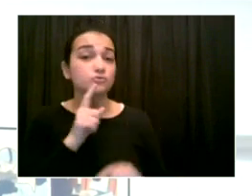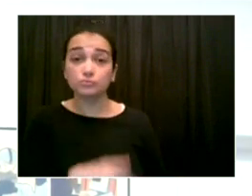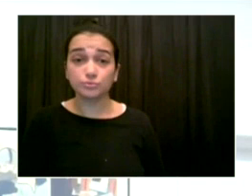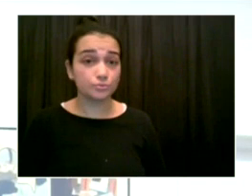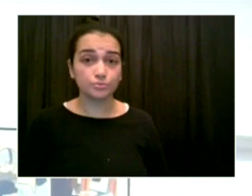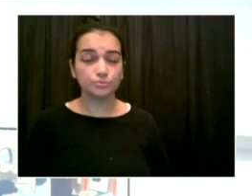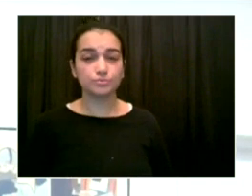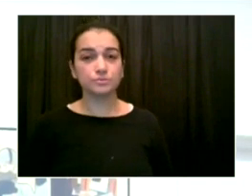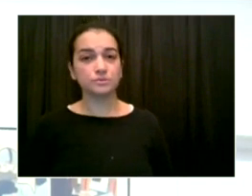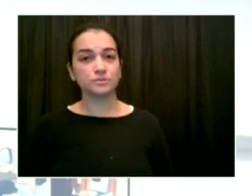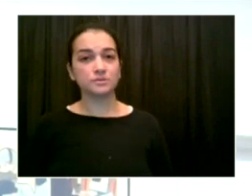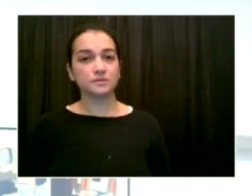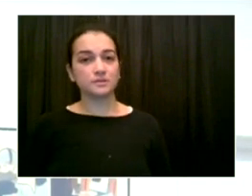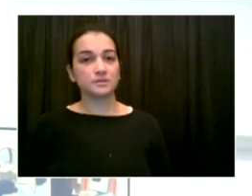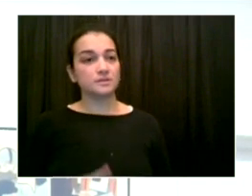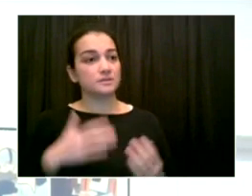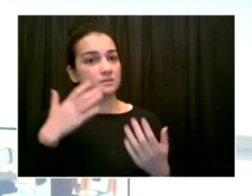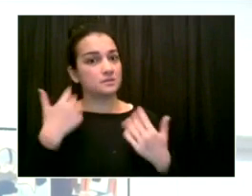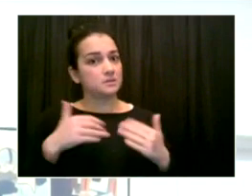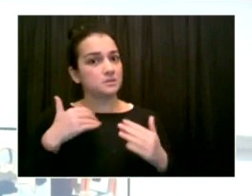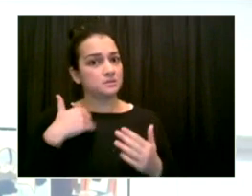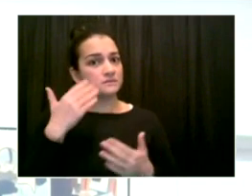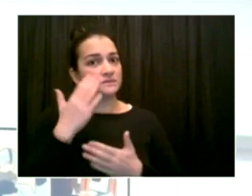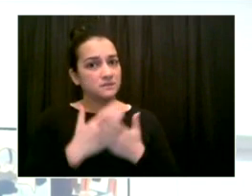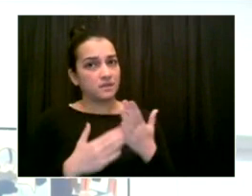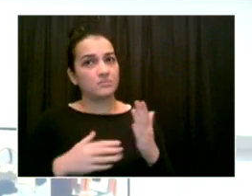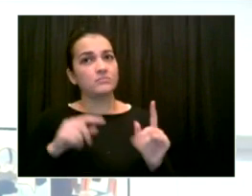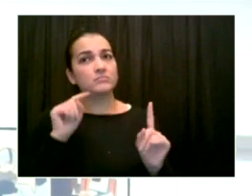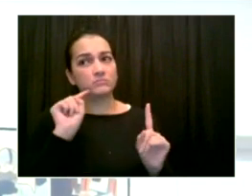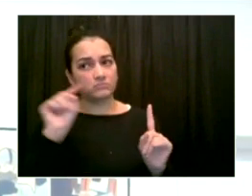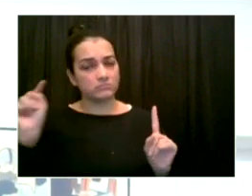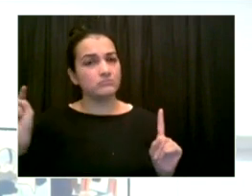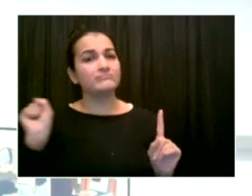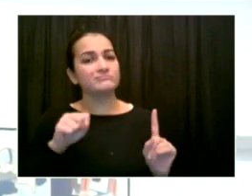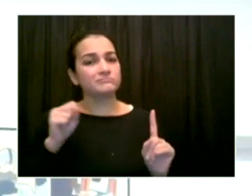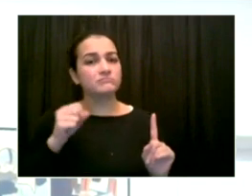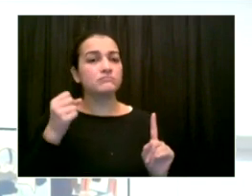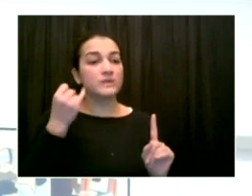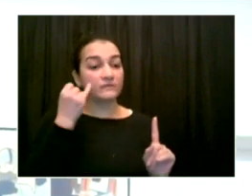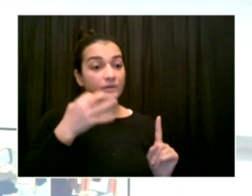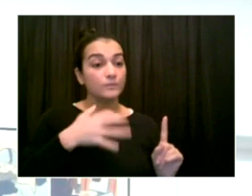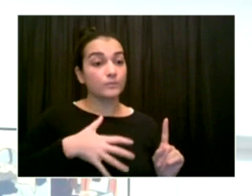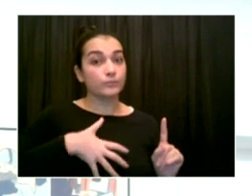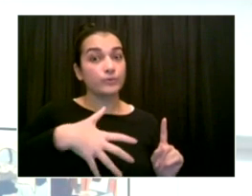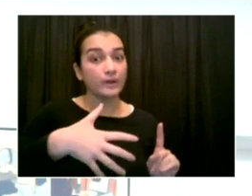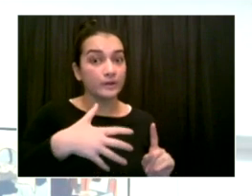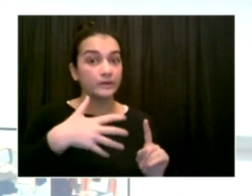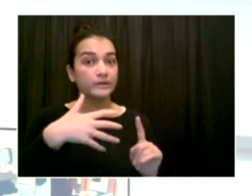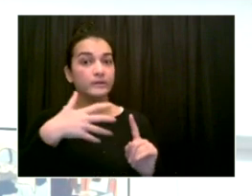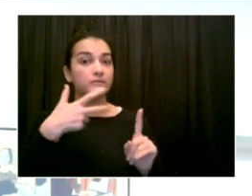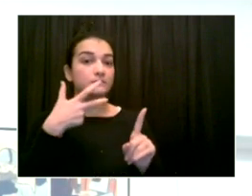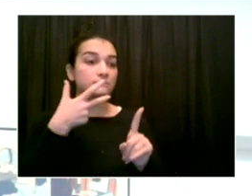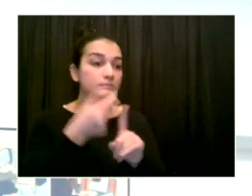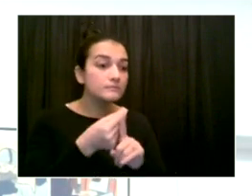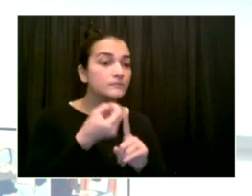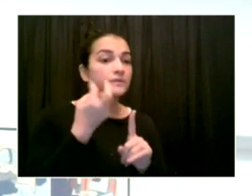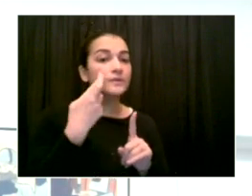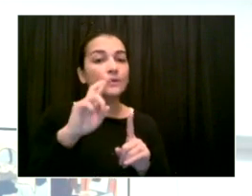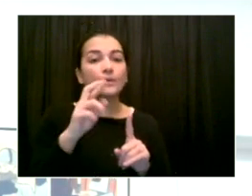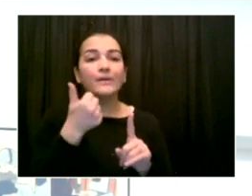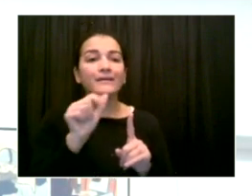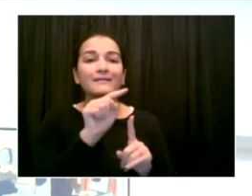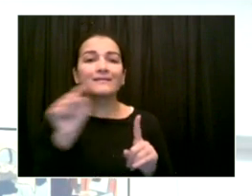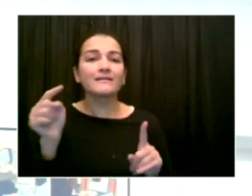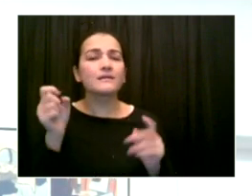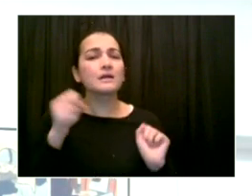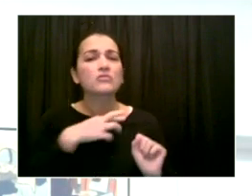leading OBGYNs strongly recommend the vaccine for their patients. So here's the bottom line, sir. Based on the data on the